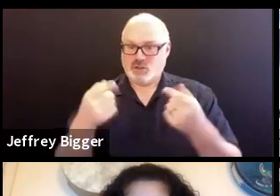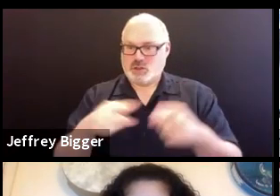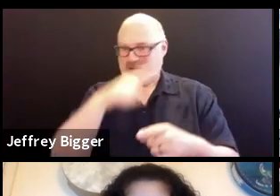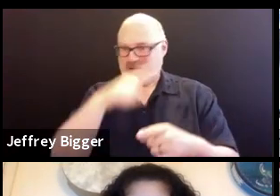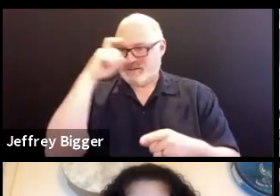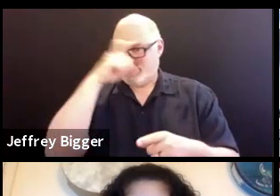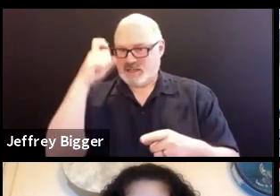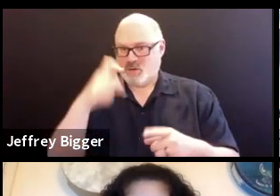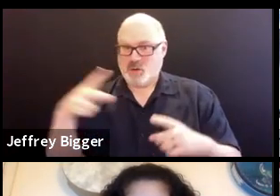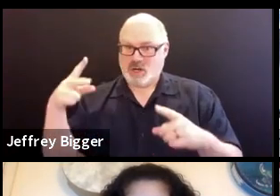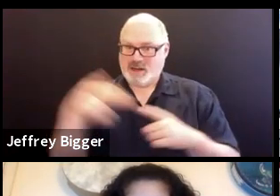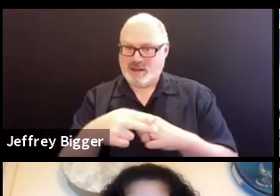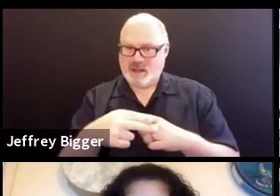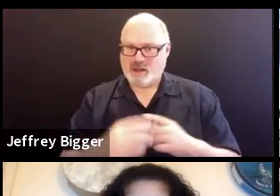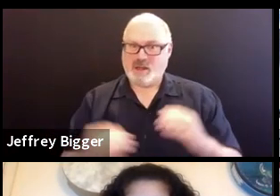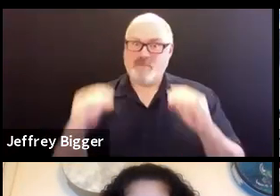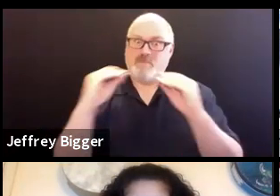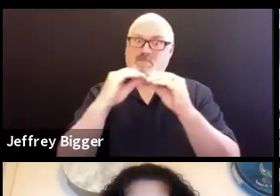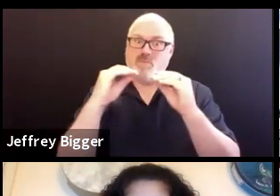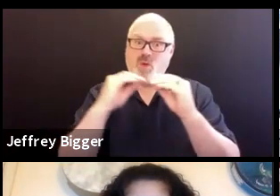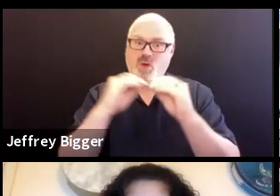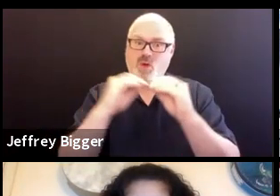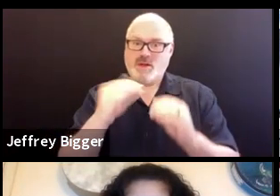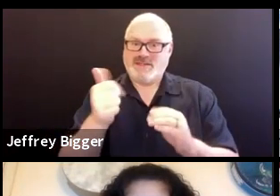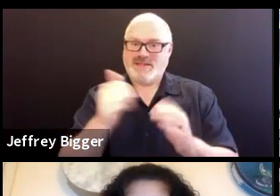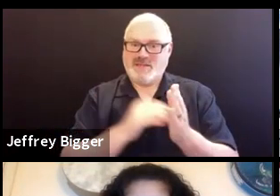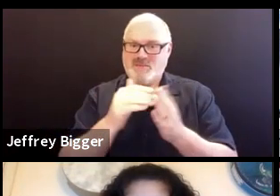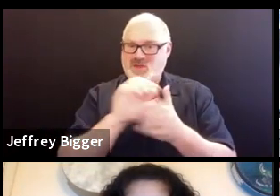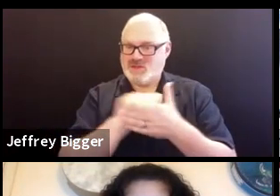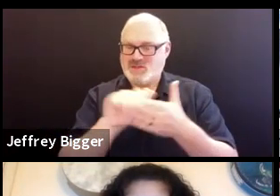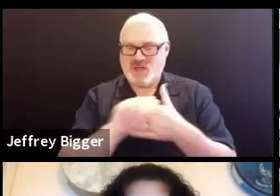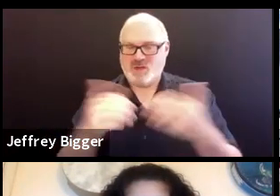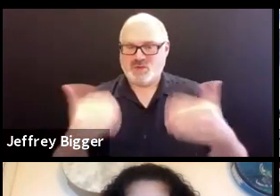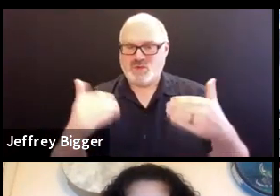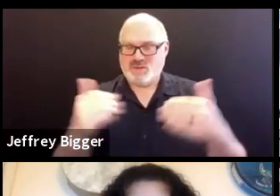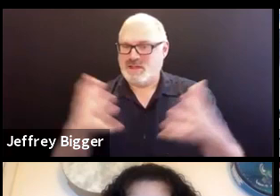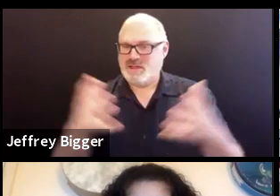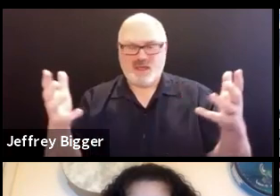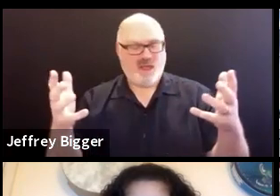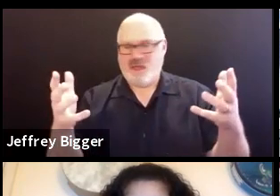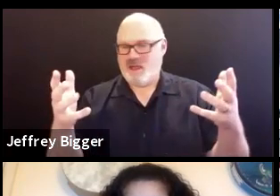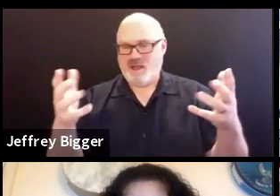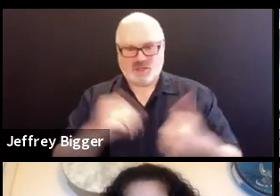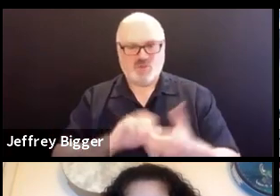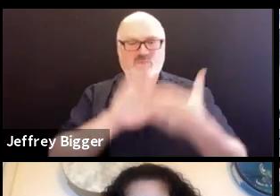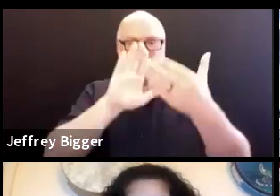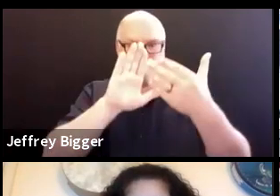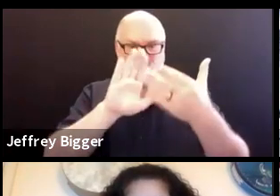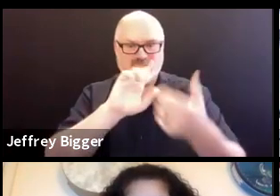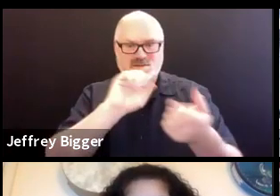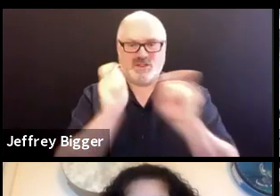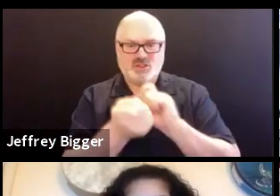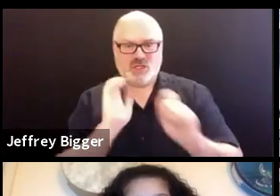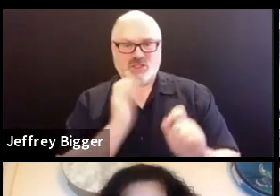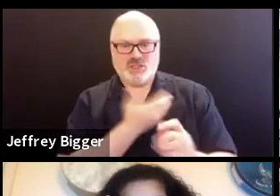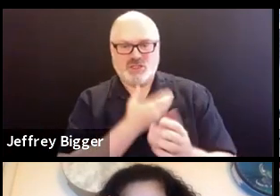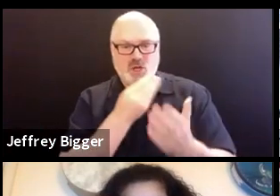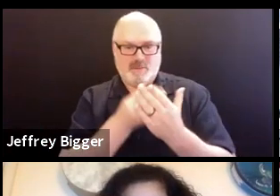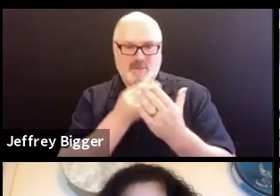we are going to be looking for another $10 million of cuts to address the changes in our